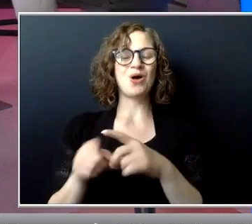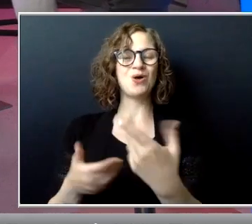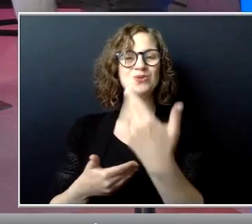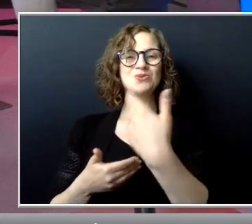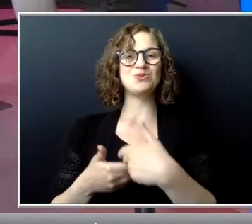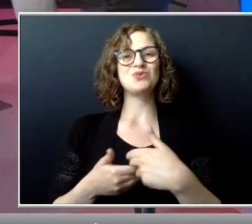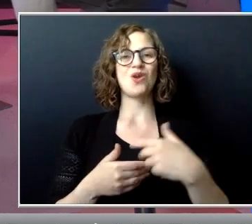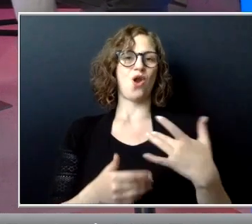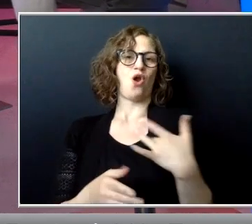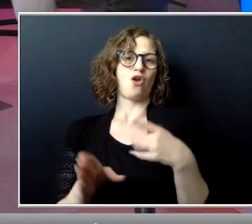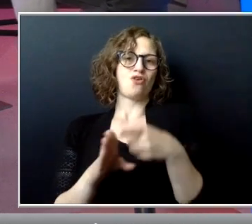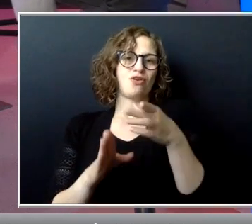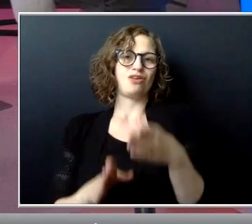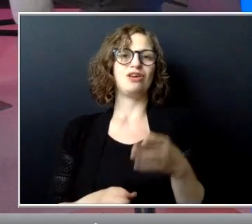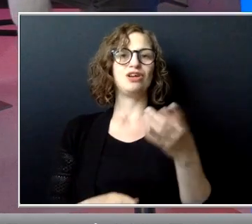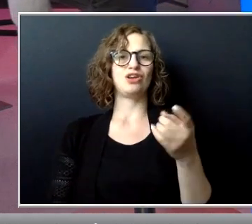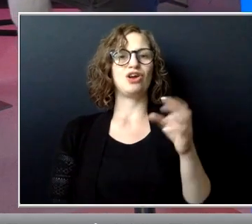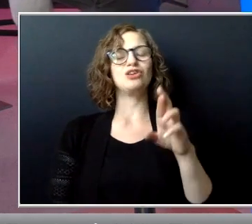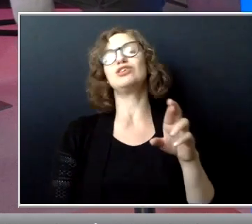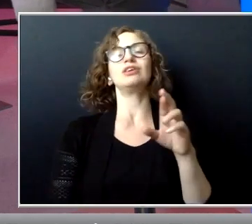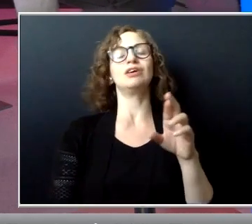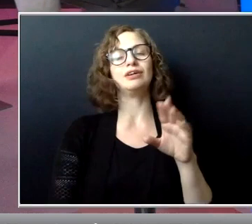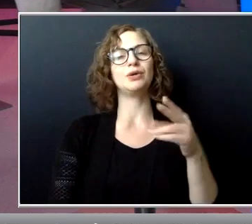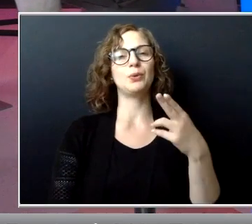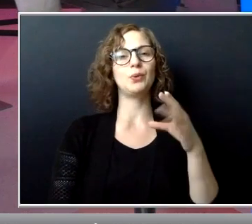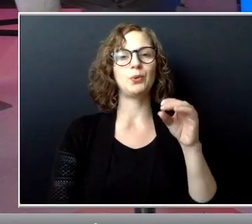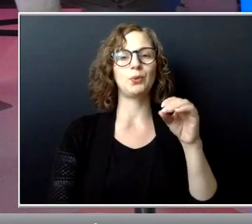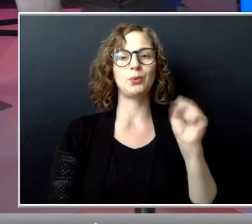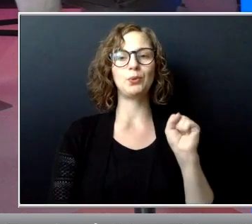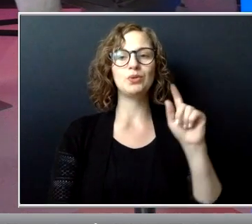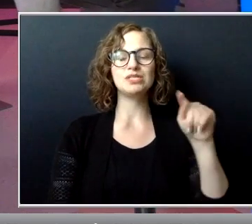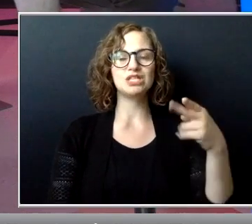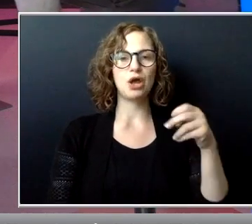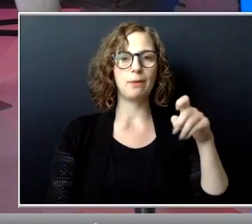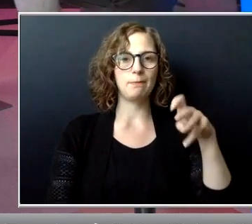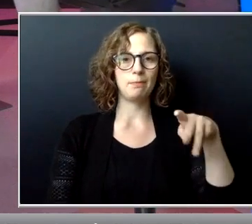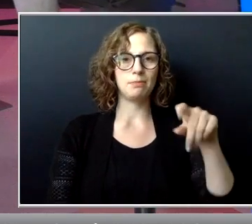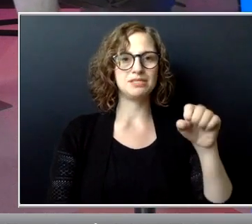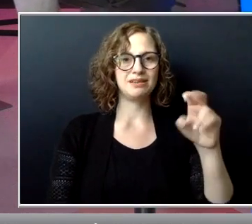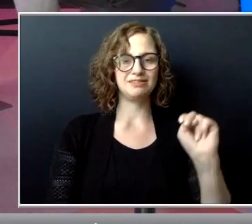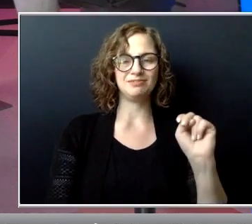Shannon Hoos-Thompson. Thank you for being here. Morning. Charlotte, I love what you said